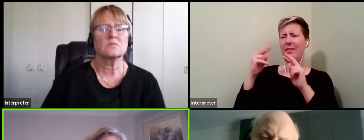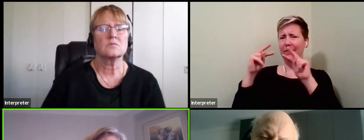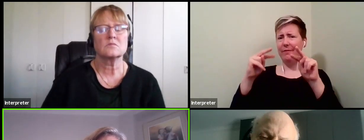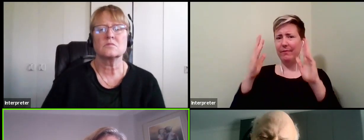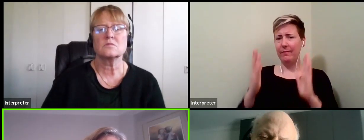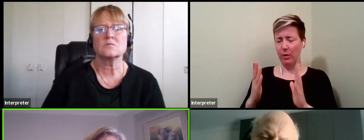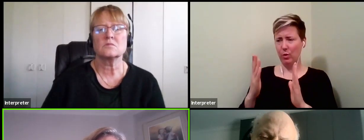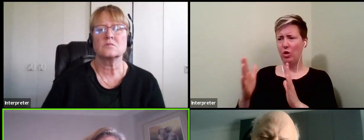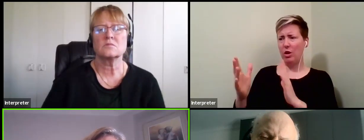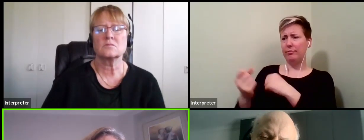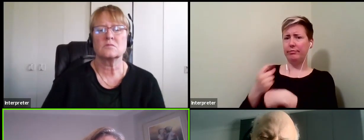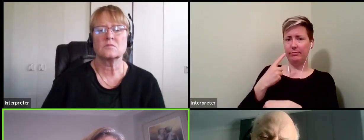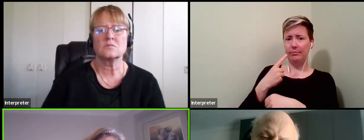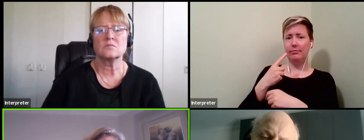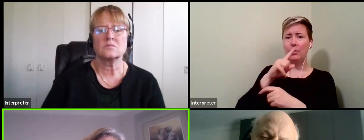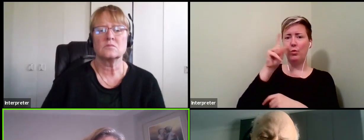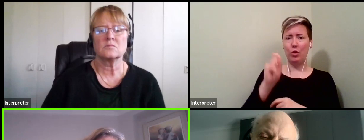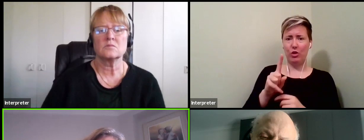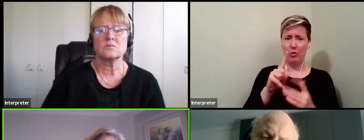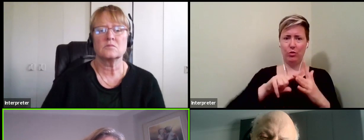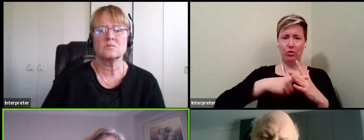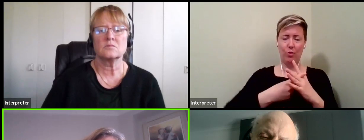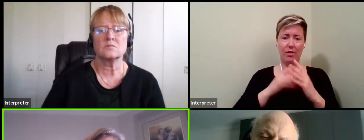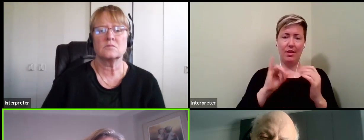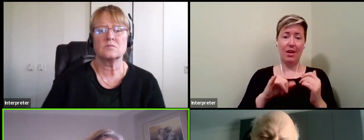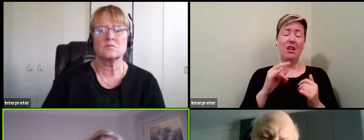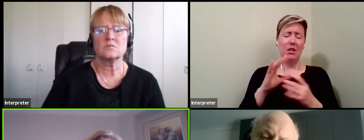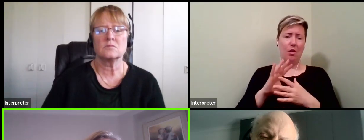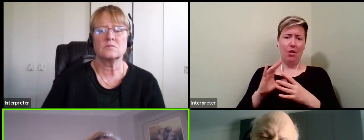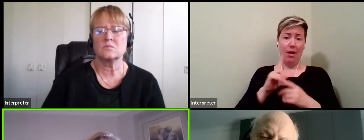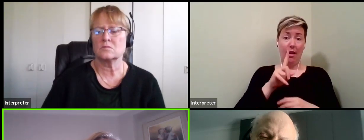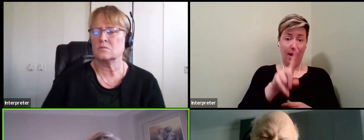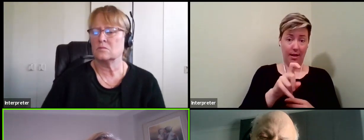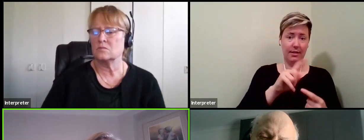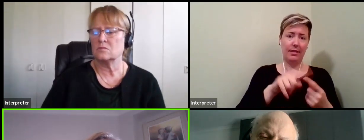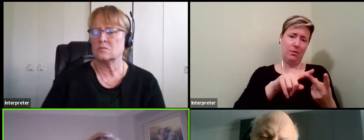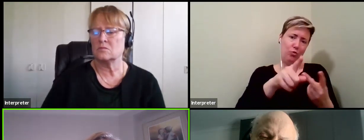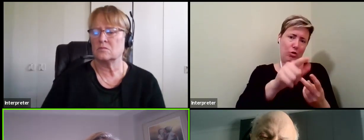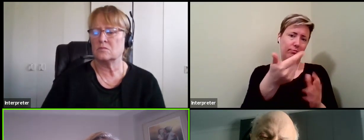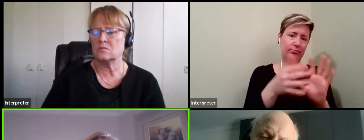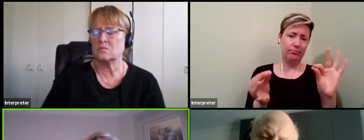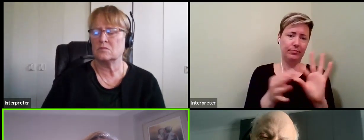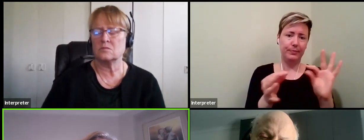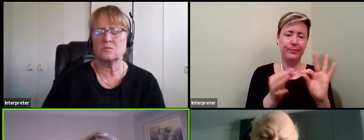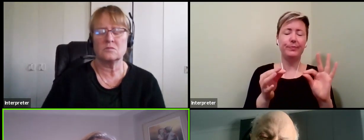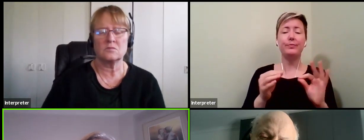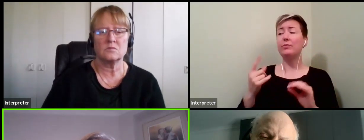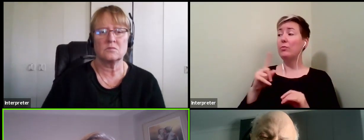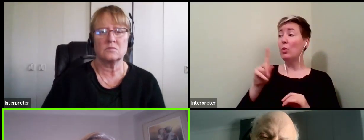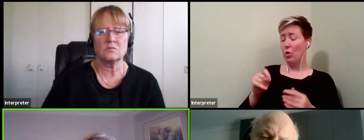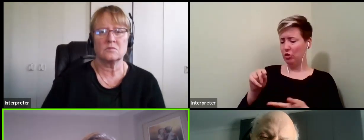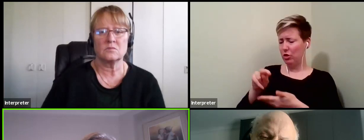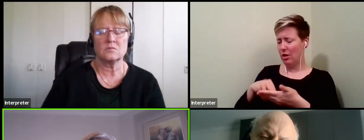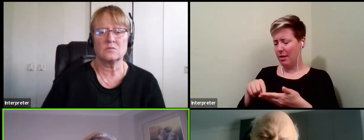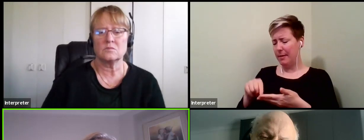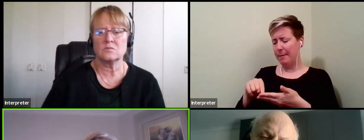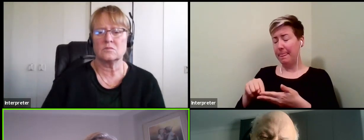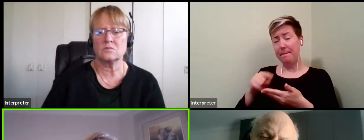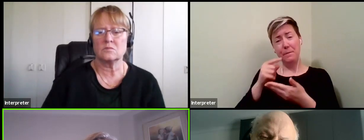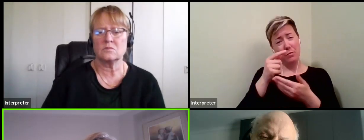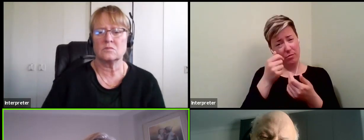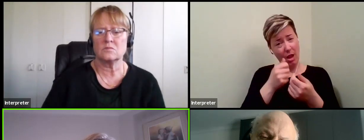and then let you go to talking about barriers and your suggestions. the question was, is there any data indicating